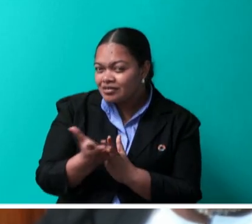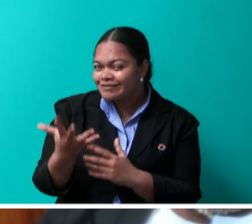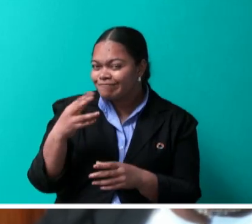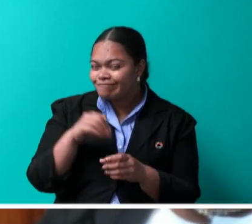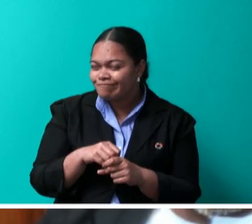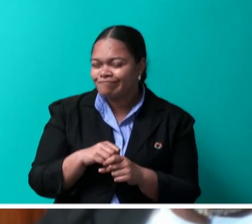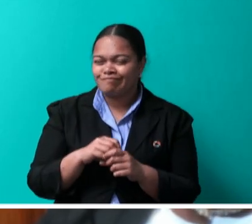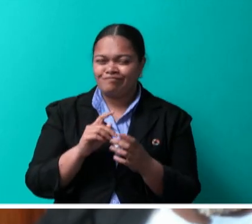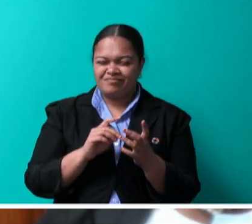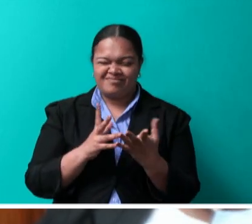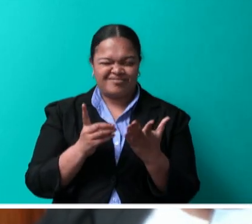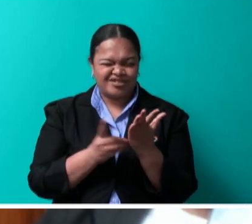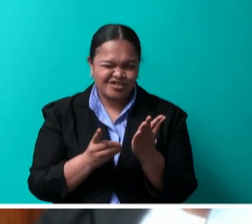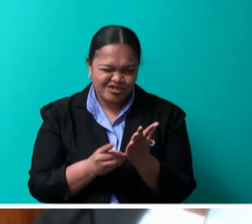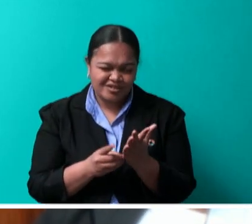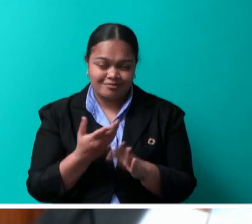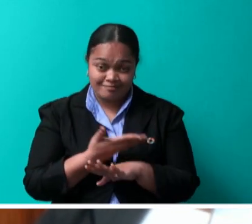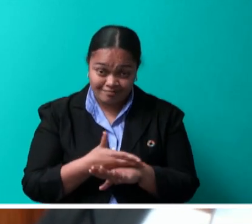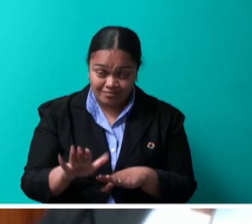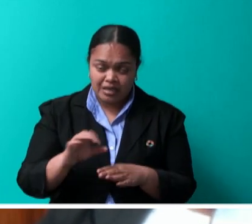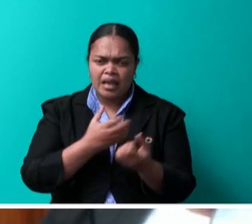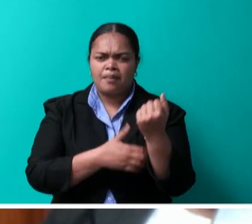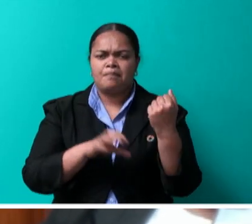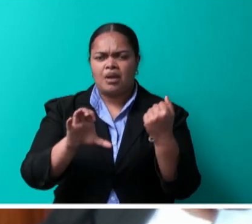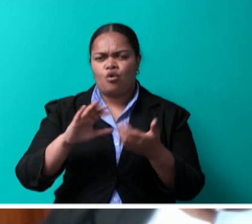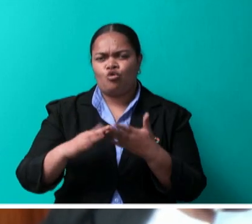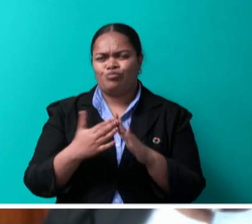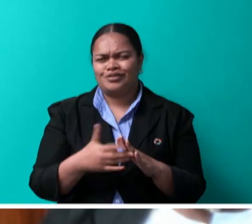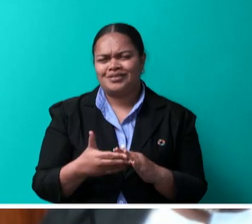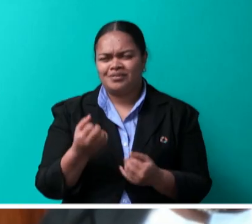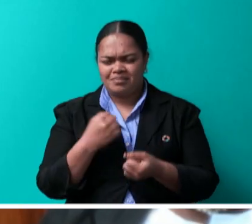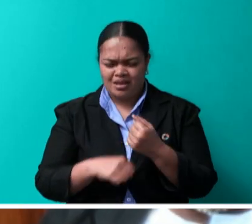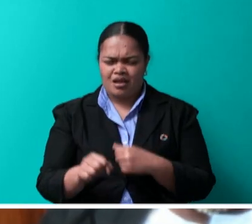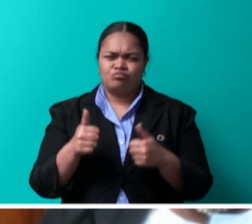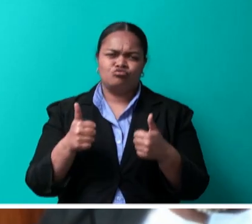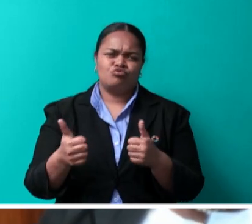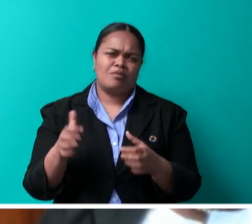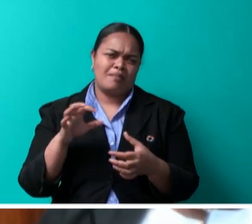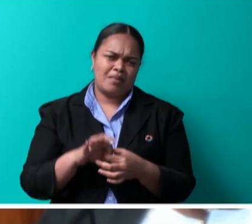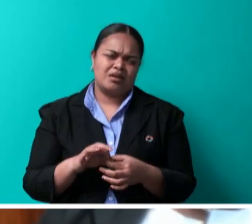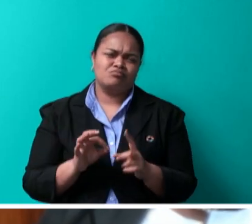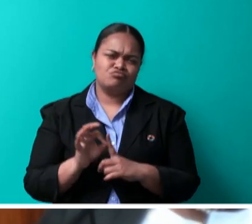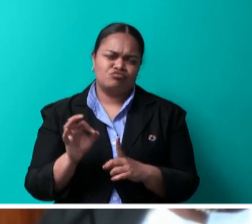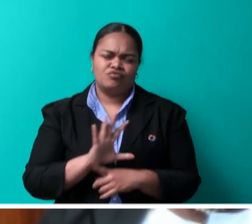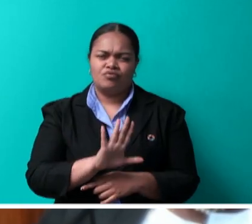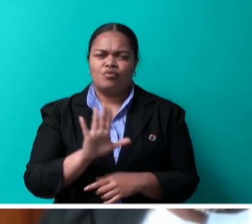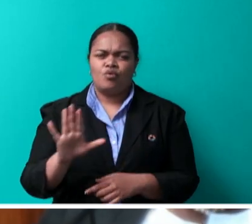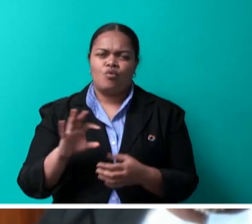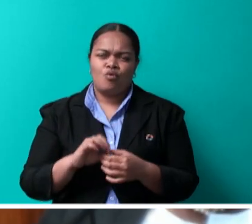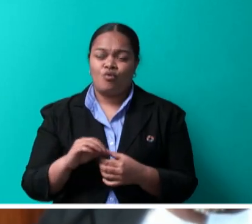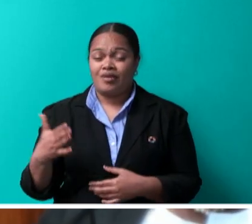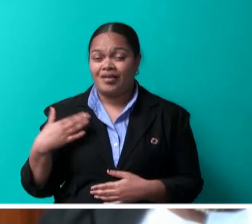supporting digital transformation, and empowering communities to become active partners in improving their own health. Mr.